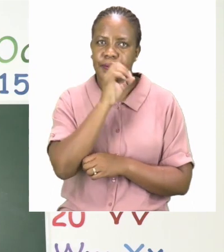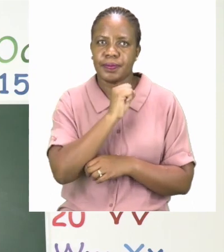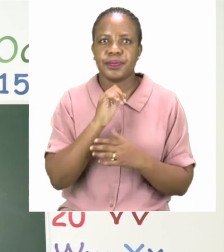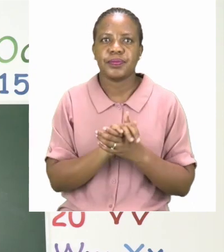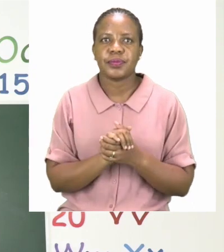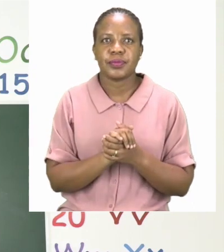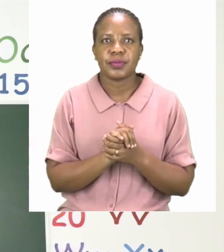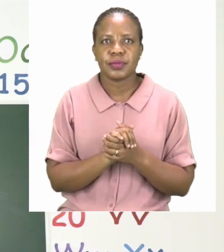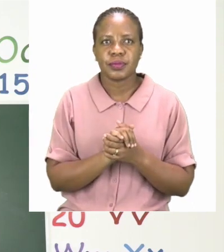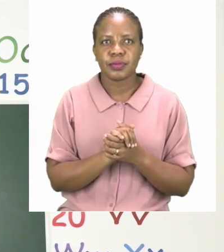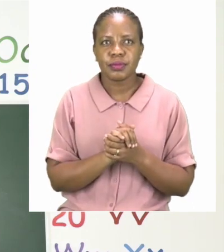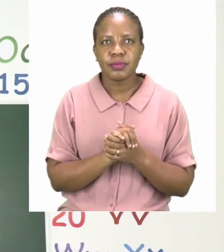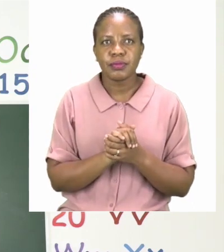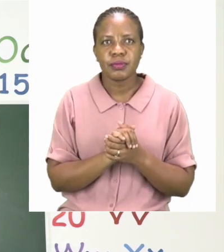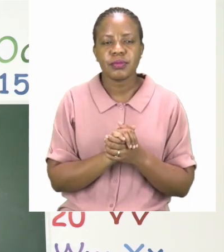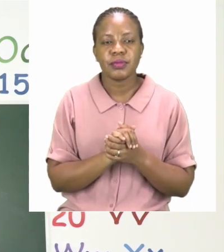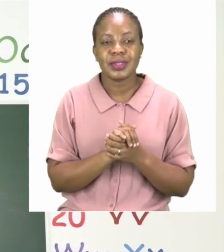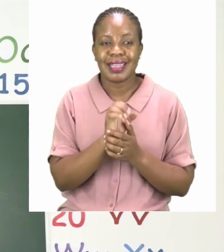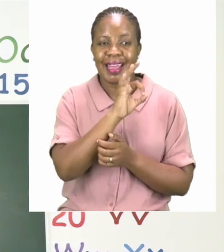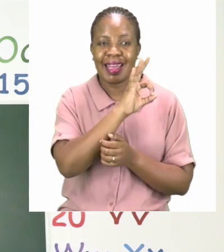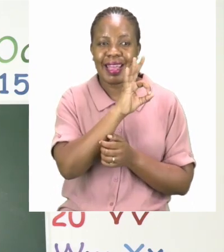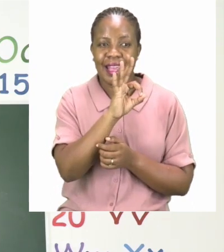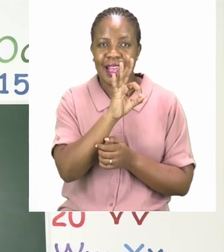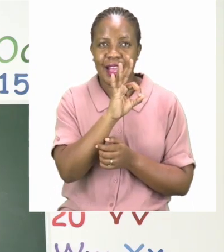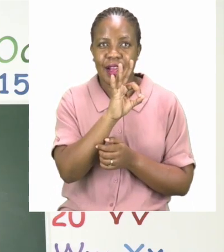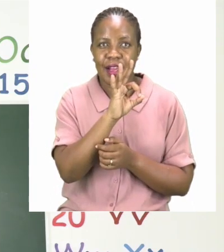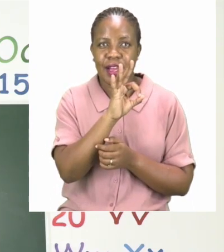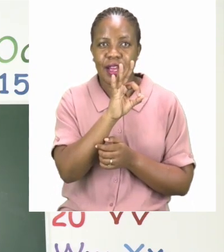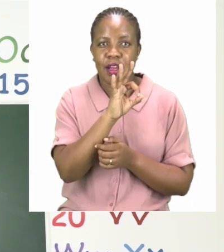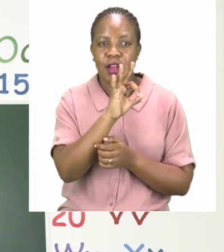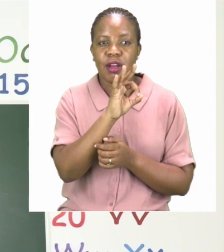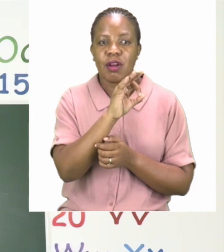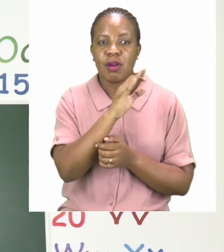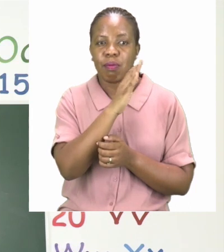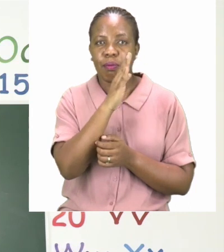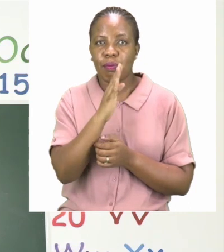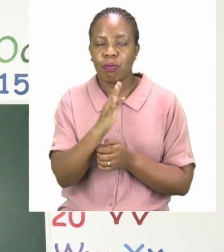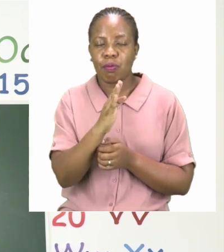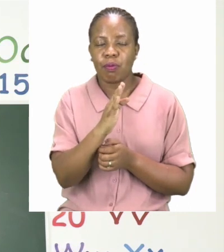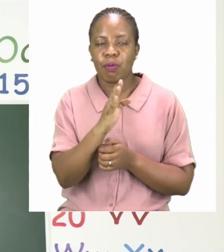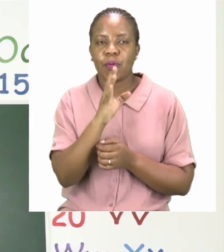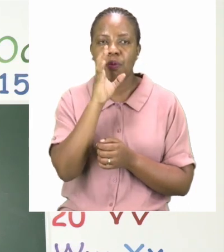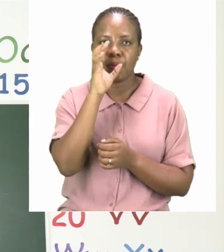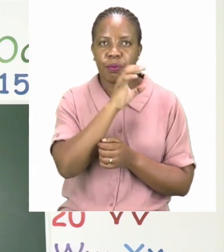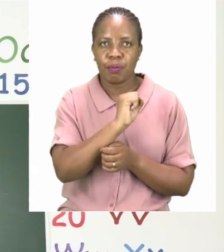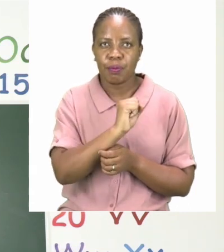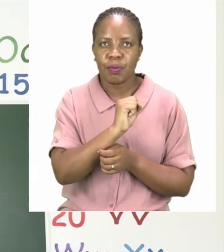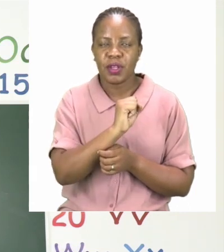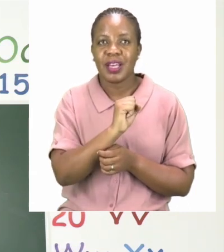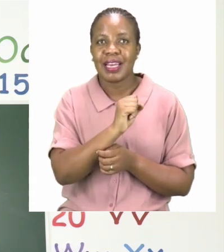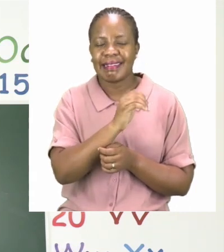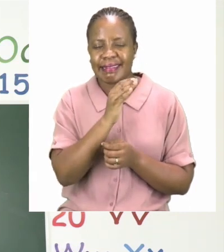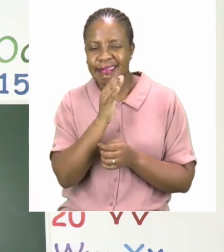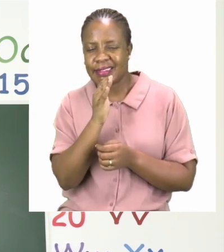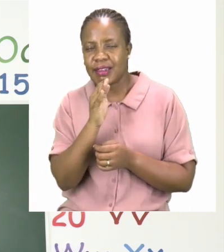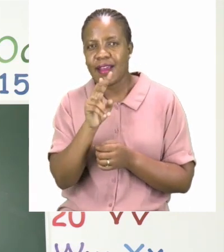first letter is after and the second letter is after V. If you check